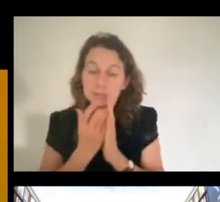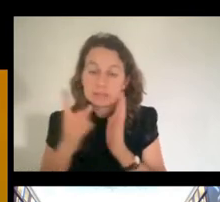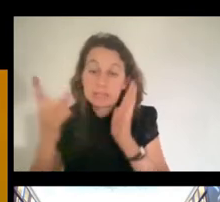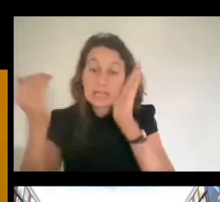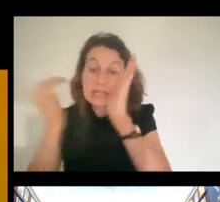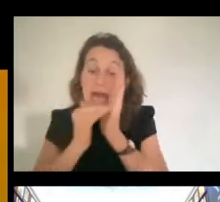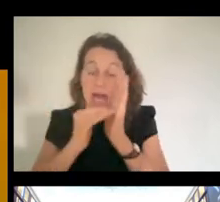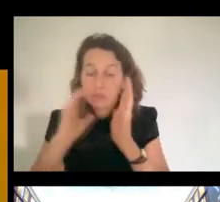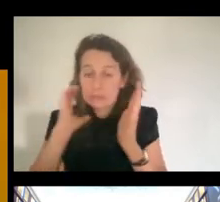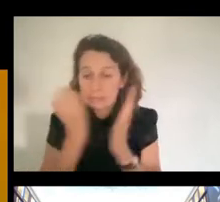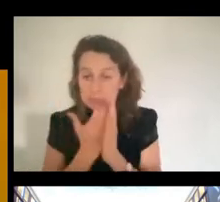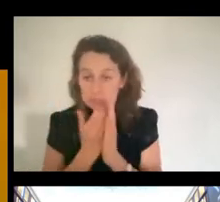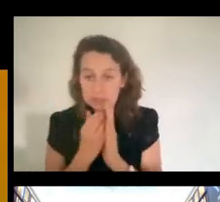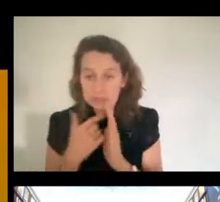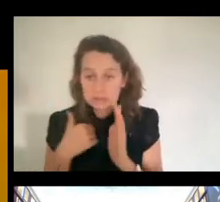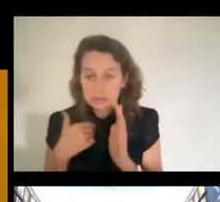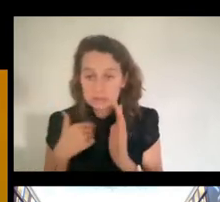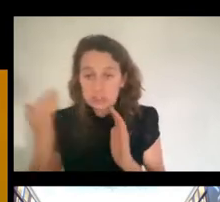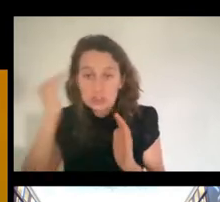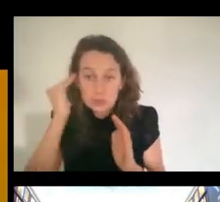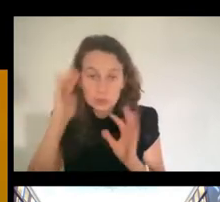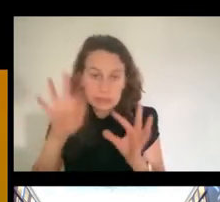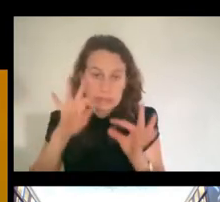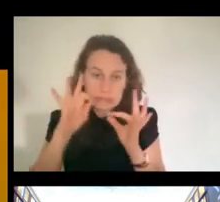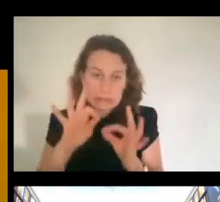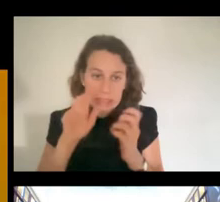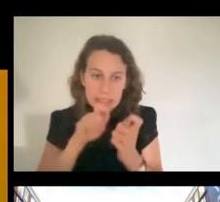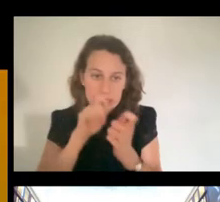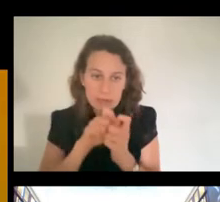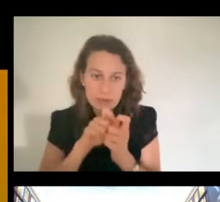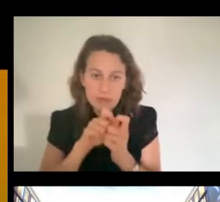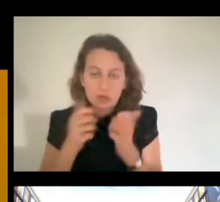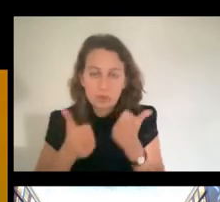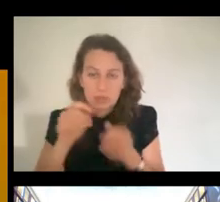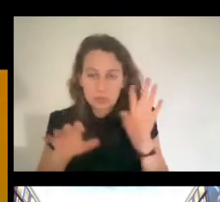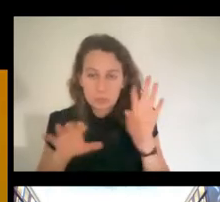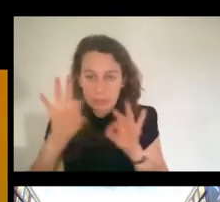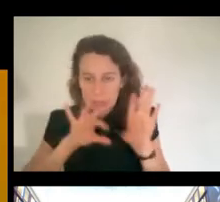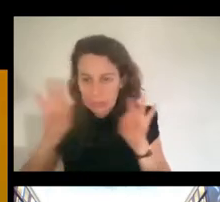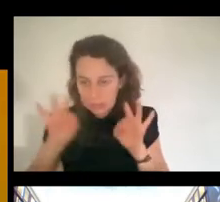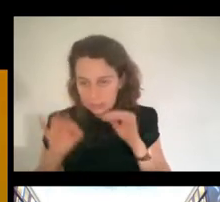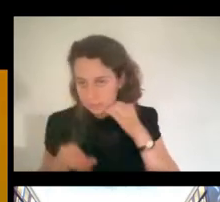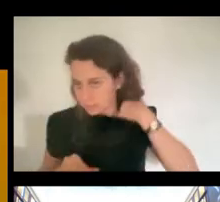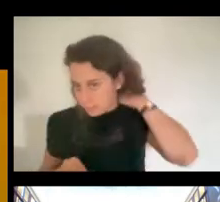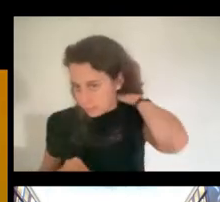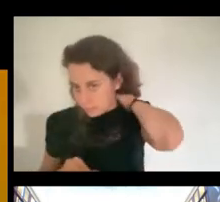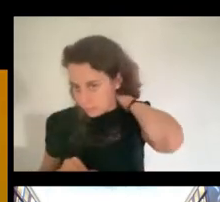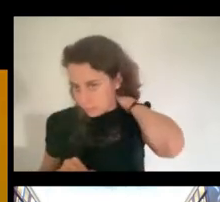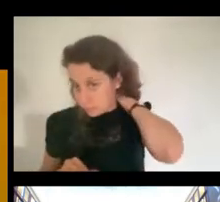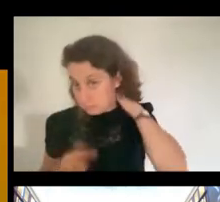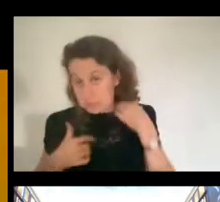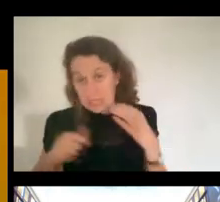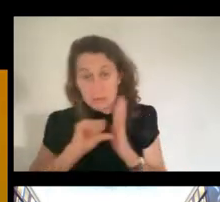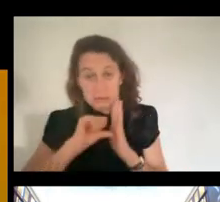of imageries, and she just knew exactly which one to take it out of it. Thank you. So yeah, I was pretty